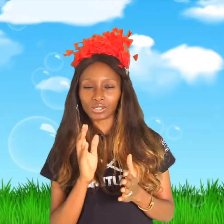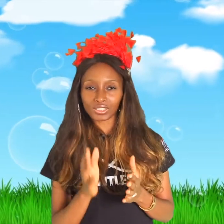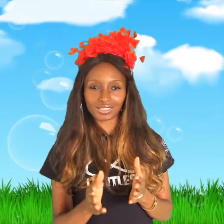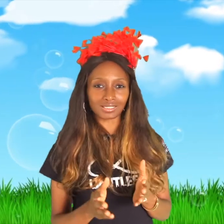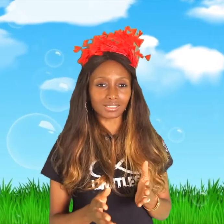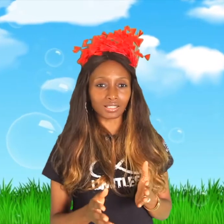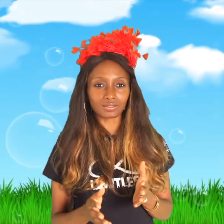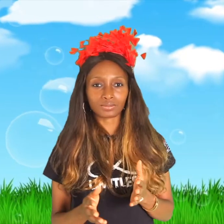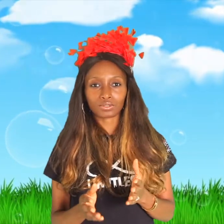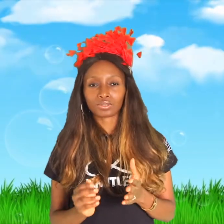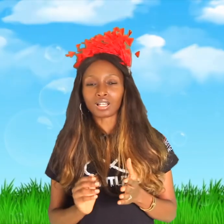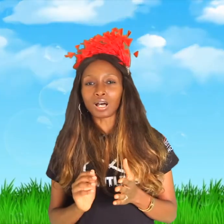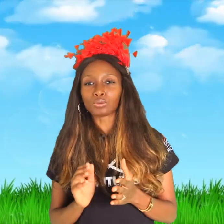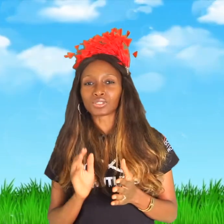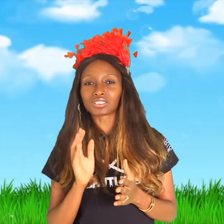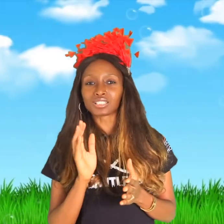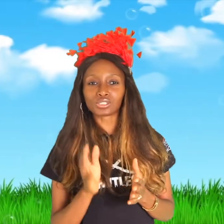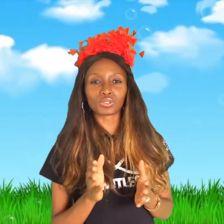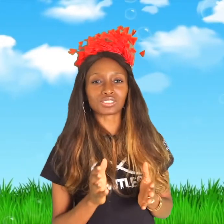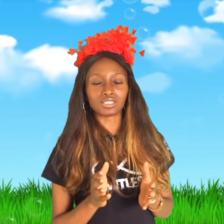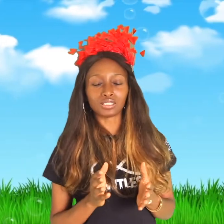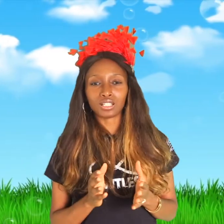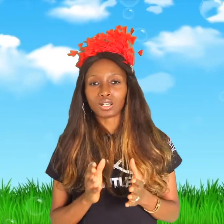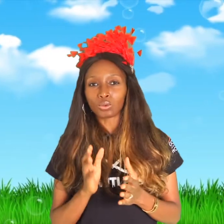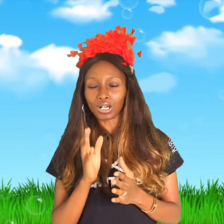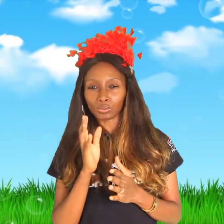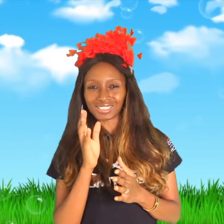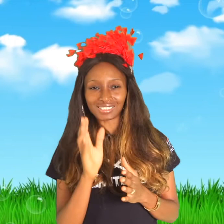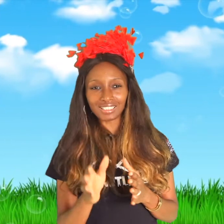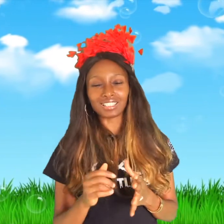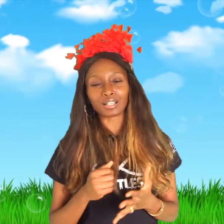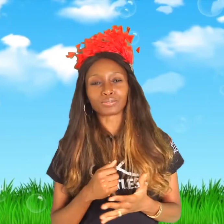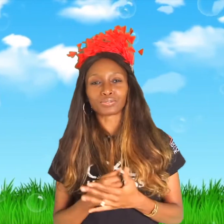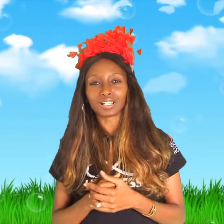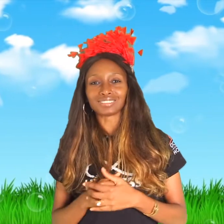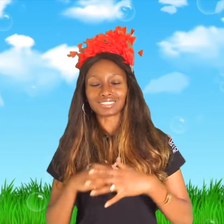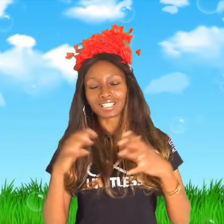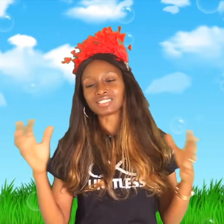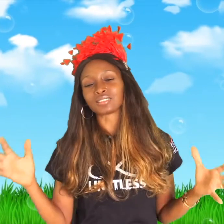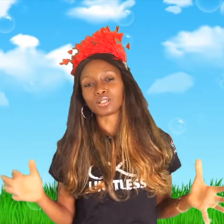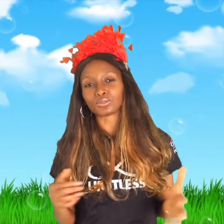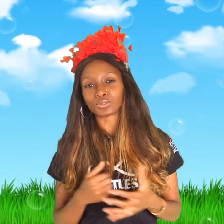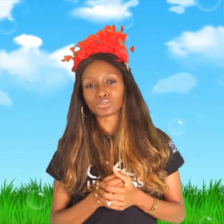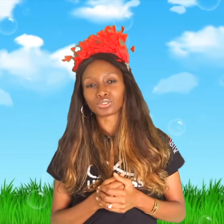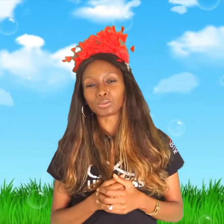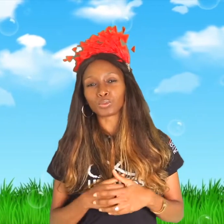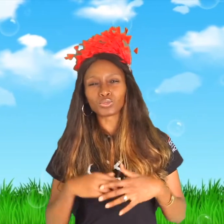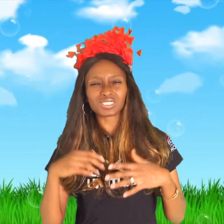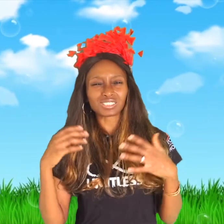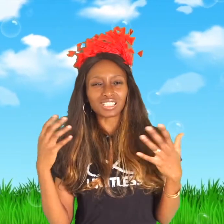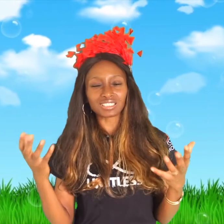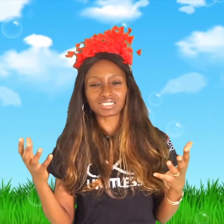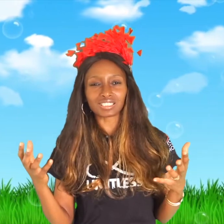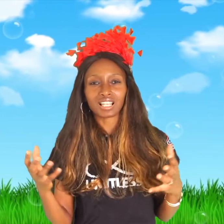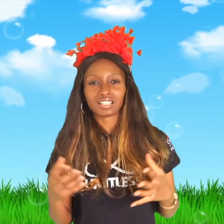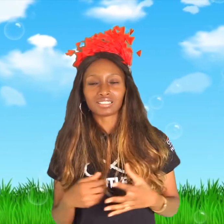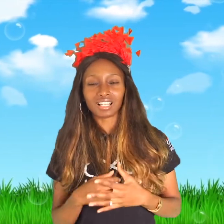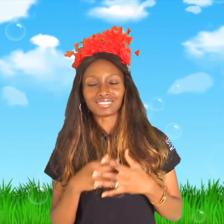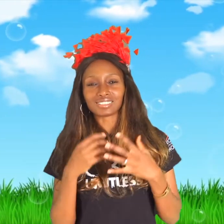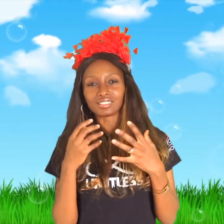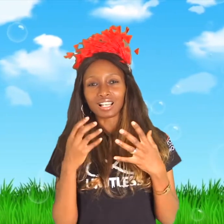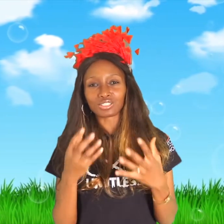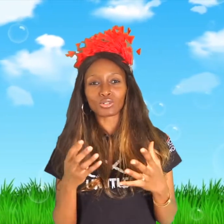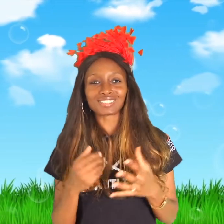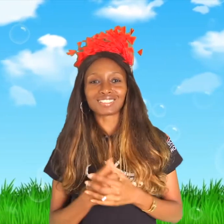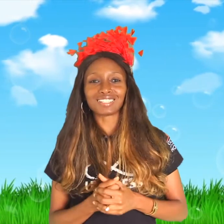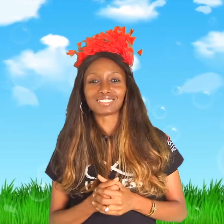what God tells us to say, how we must take seriously how we see life and the things around us, so that we won't see